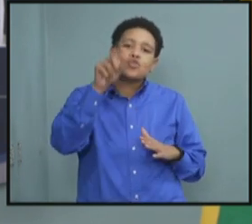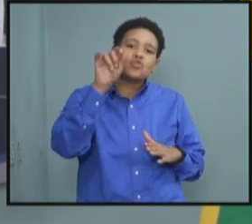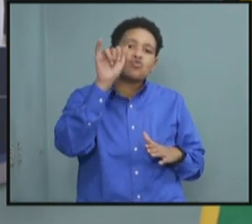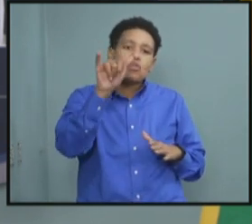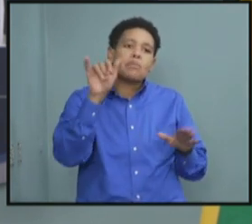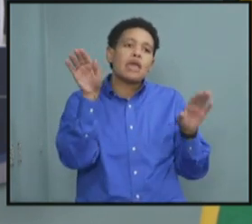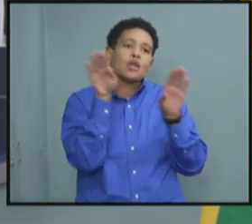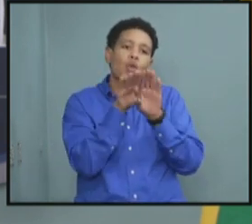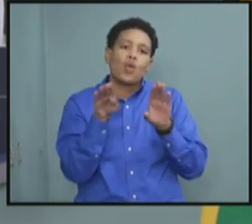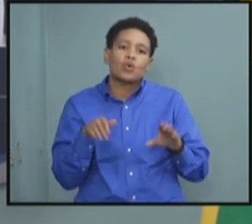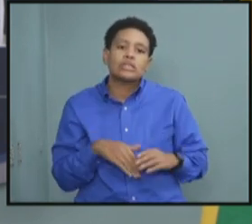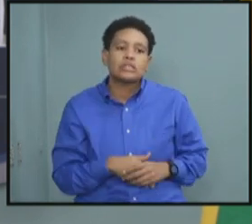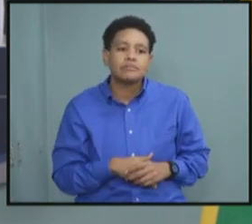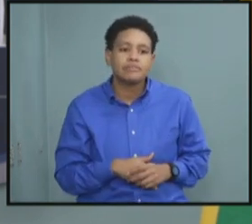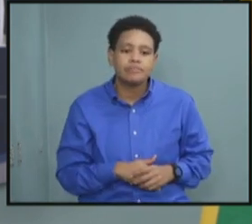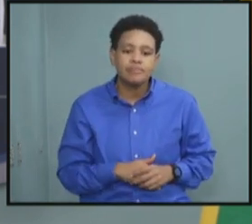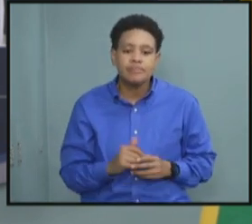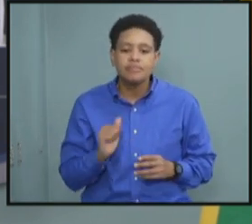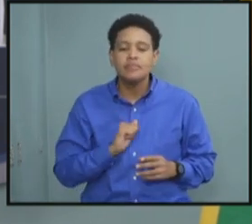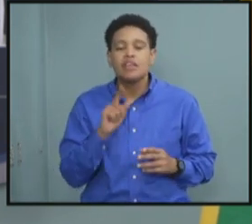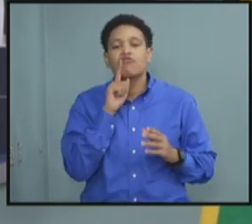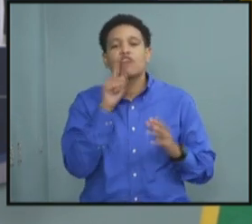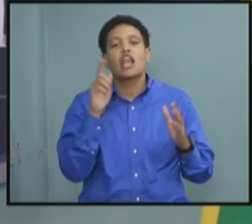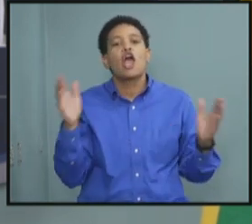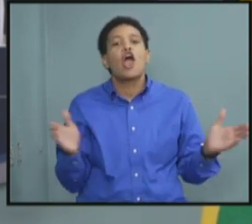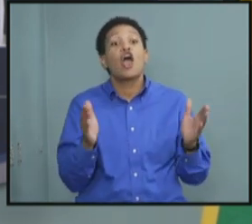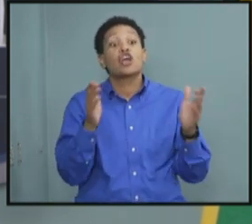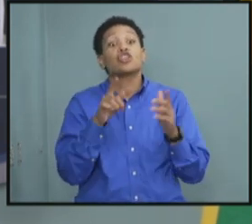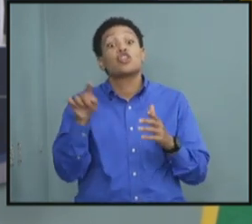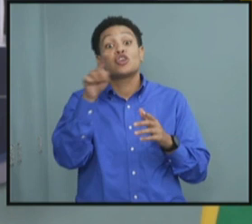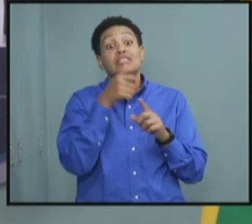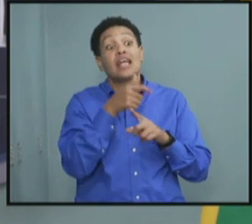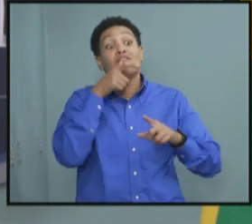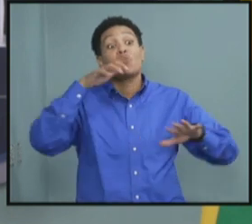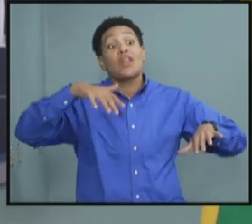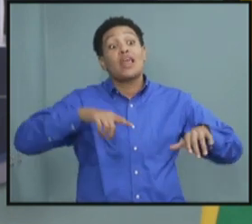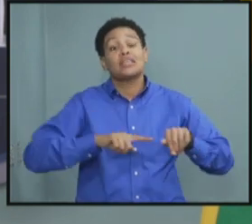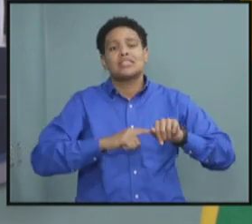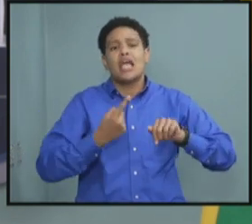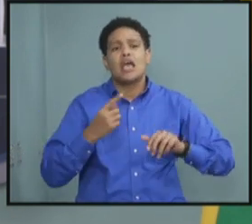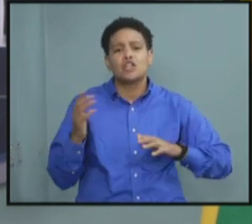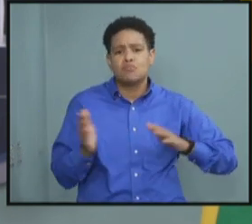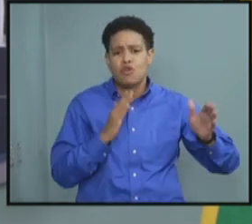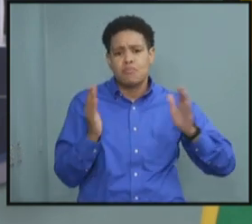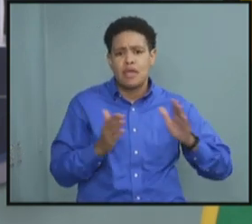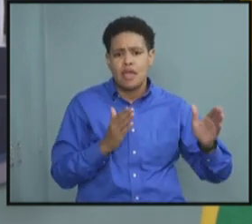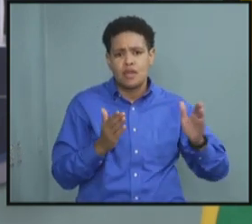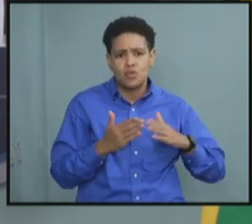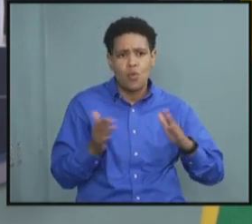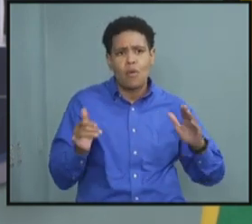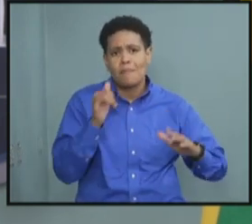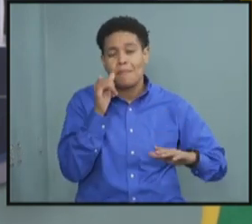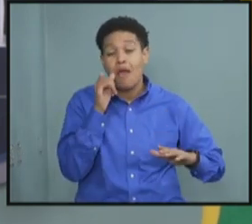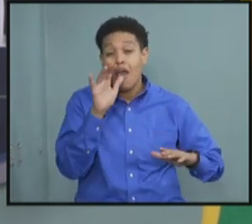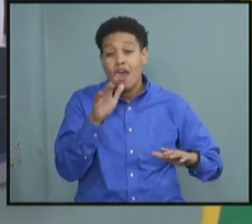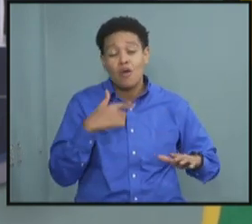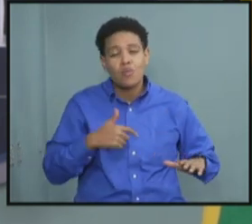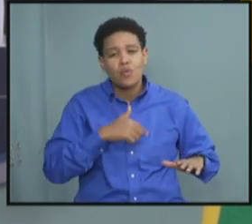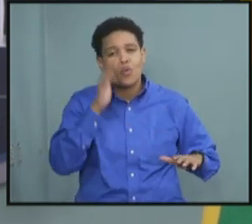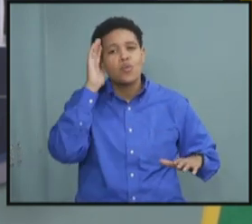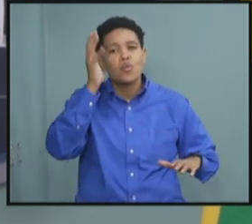remain closed. I am urging those who have not started the preparations, we